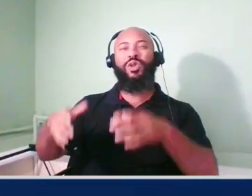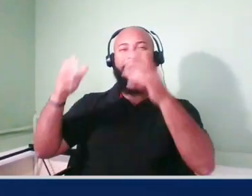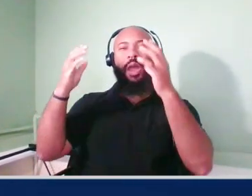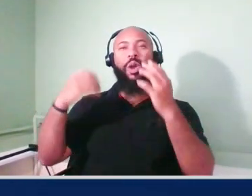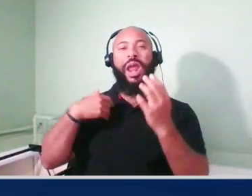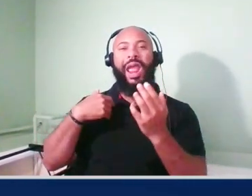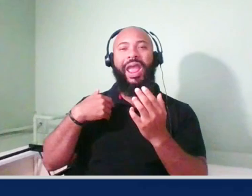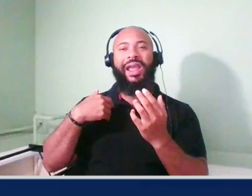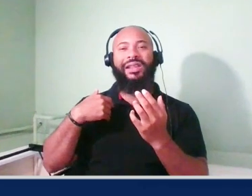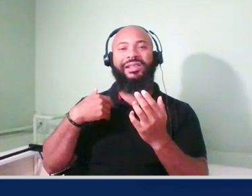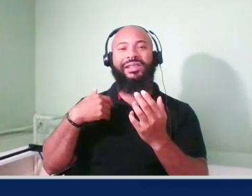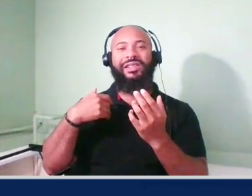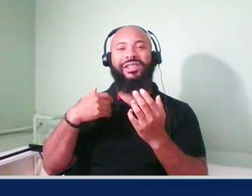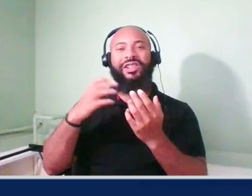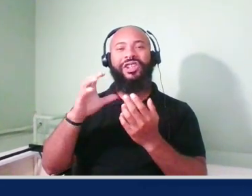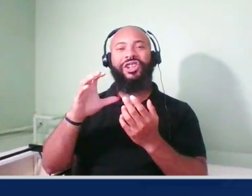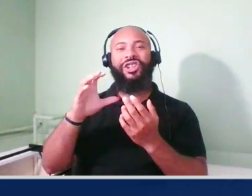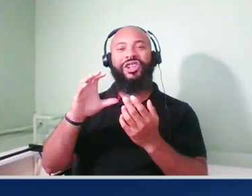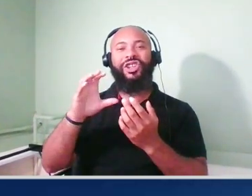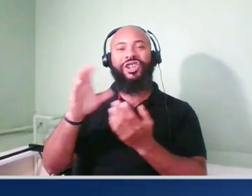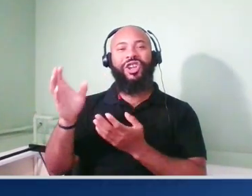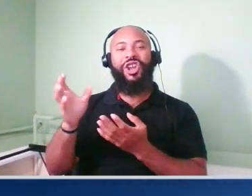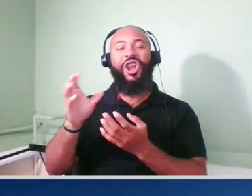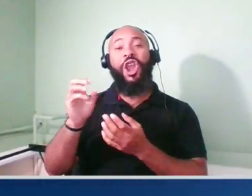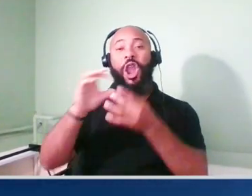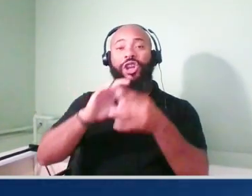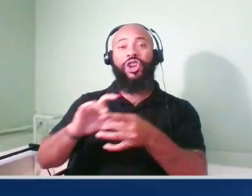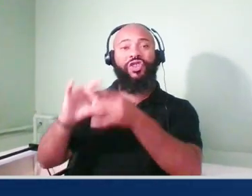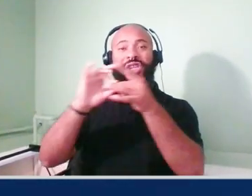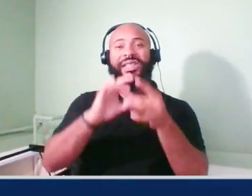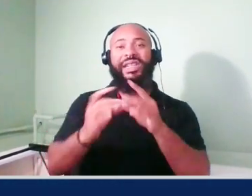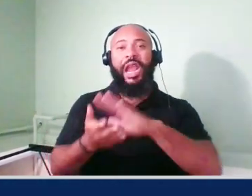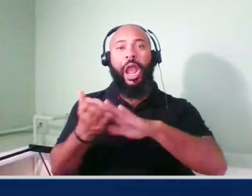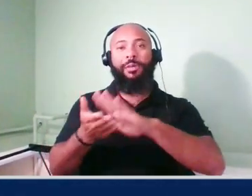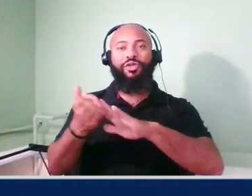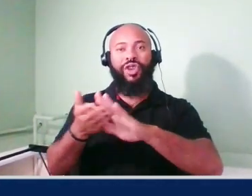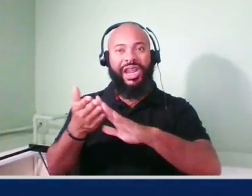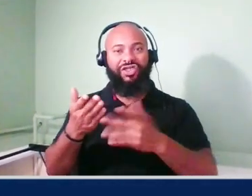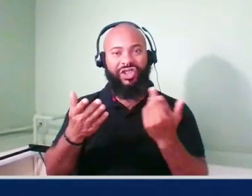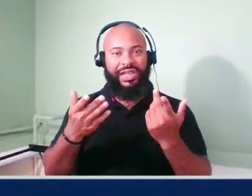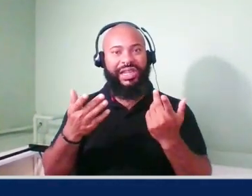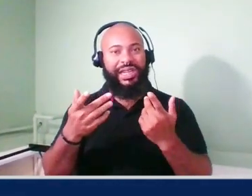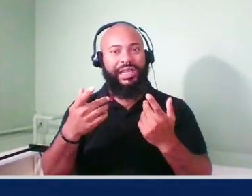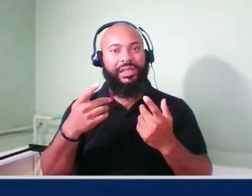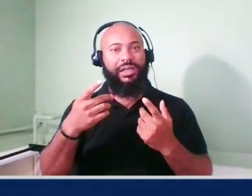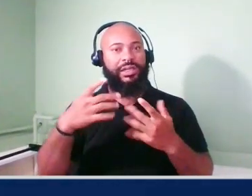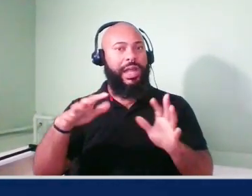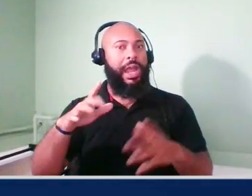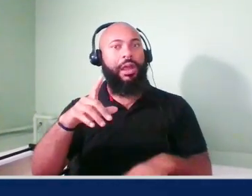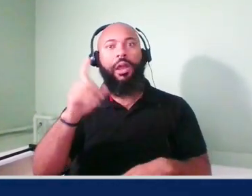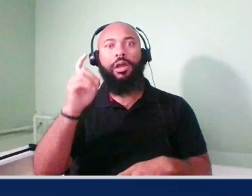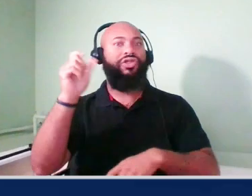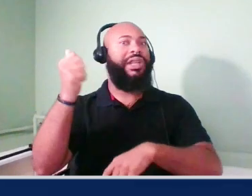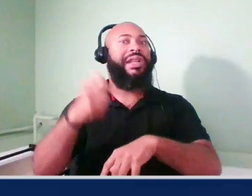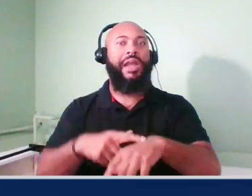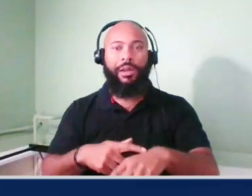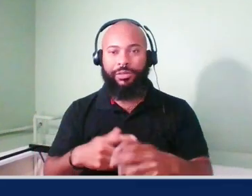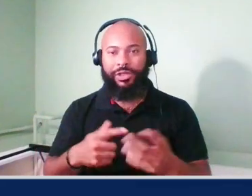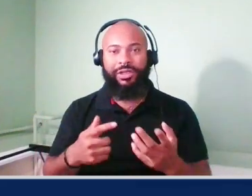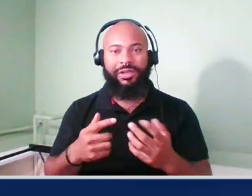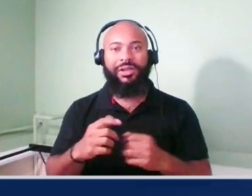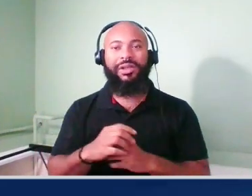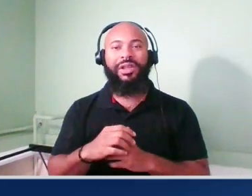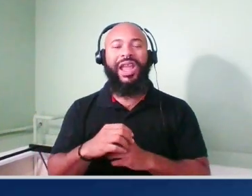improvement. Exactly. I'm looking at the blog here. It says there's 10 times. 10 times, exactly. And we went a bit of conservative with that, to be very